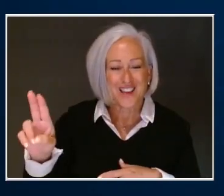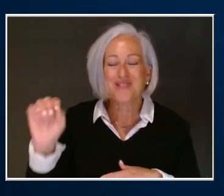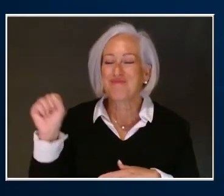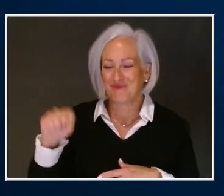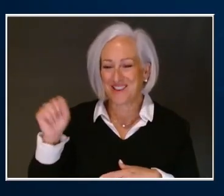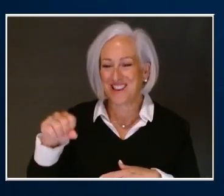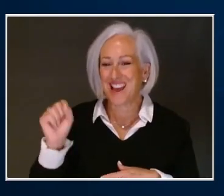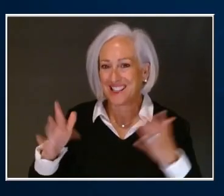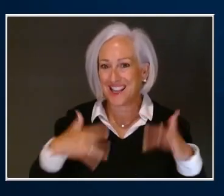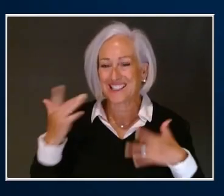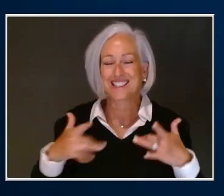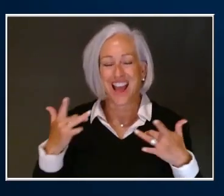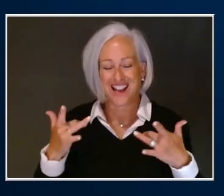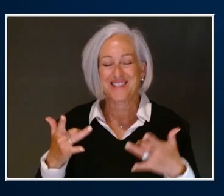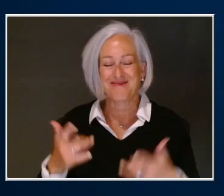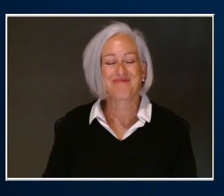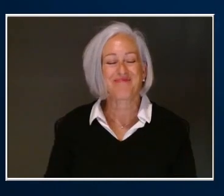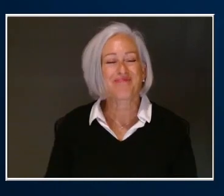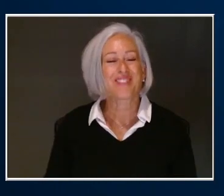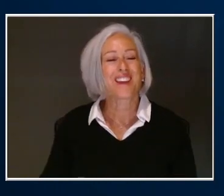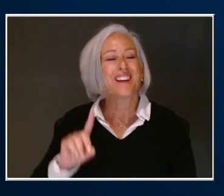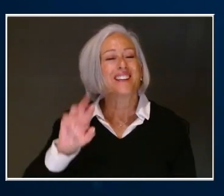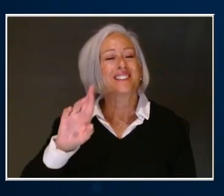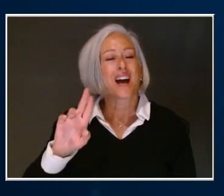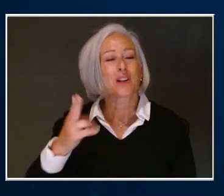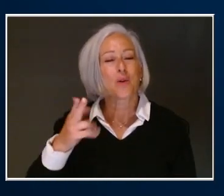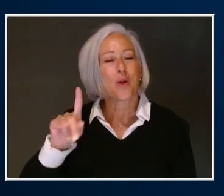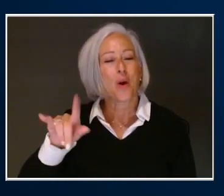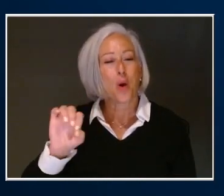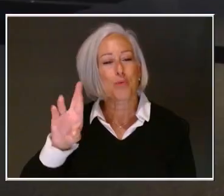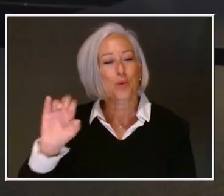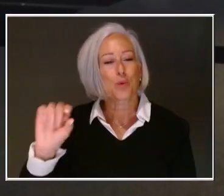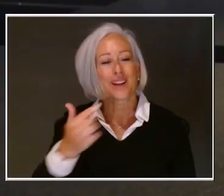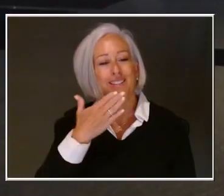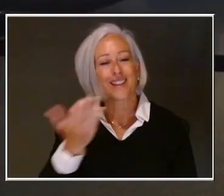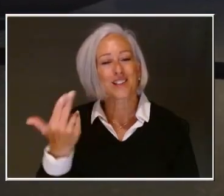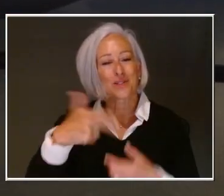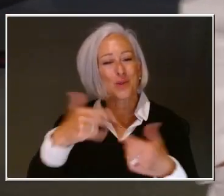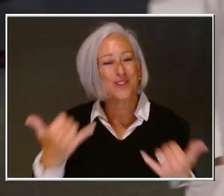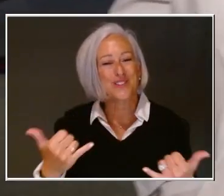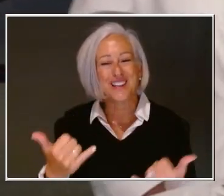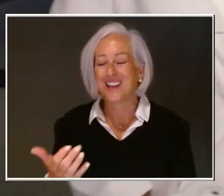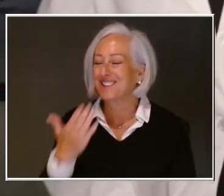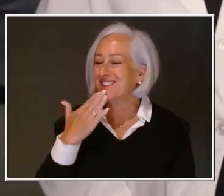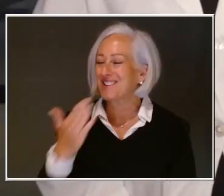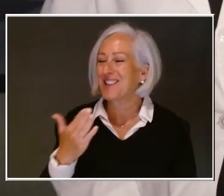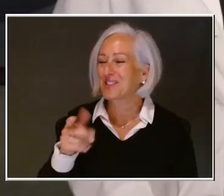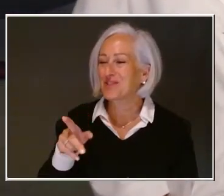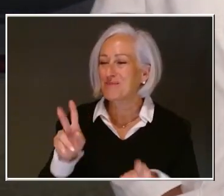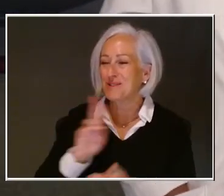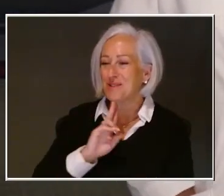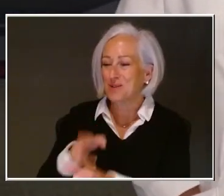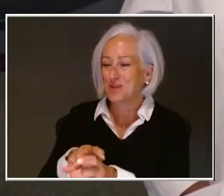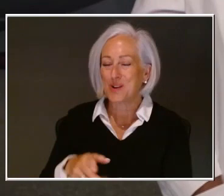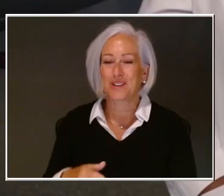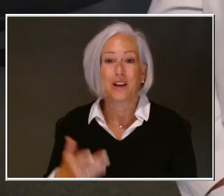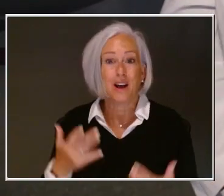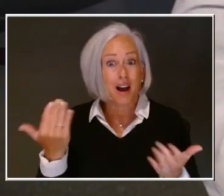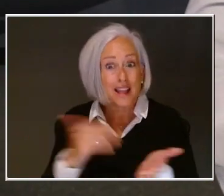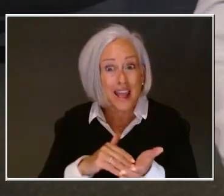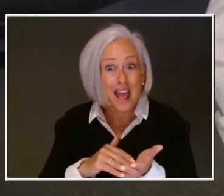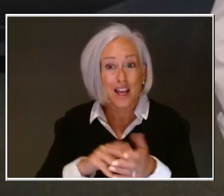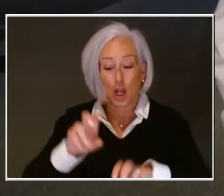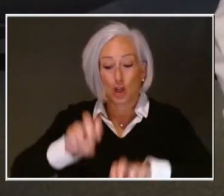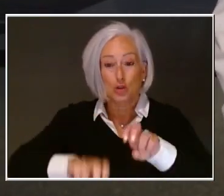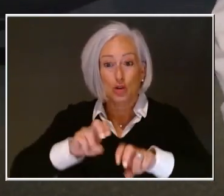all around. You bet. Dr. Hope Ring, thanks for being with us today. Thank you so much for having us. All right. Again, the tournament starts tomorrow here